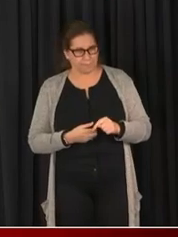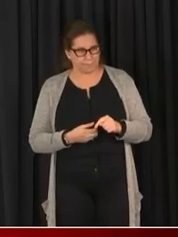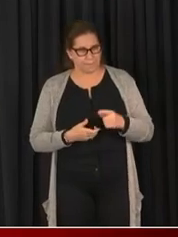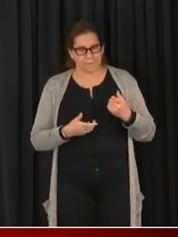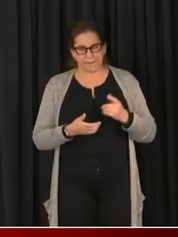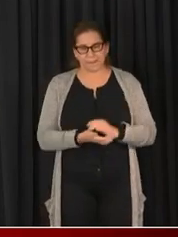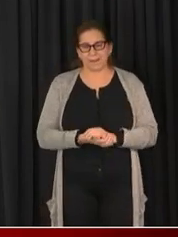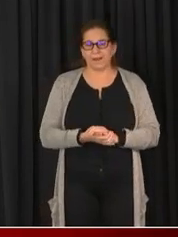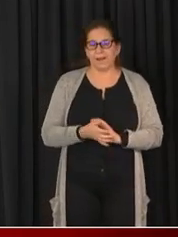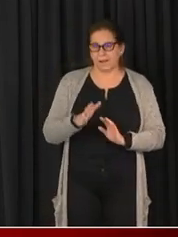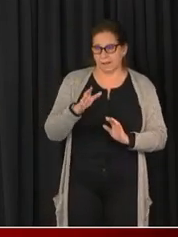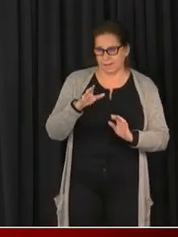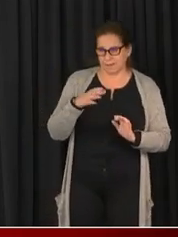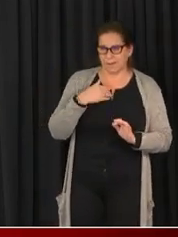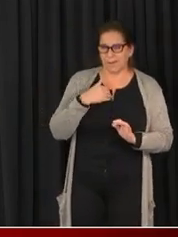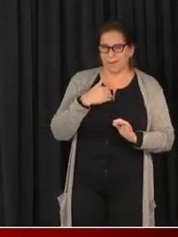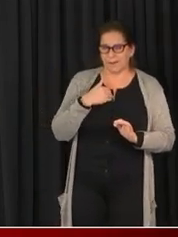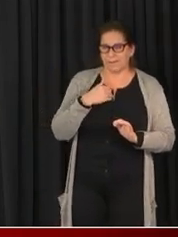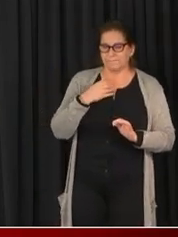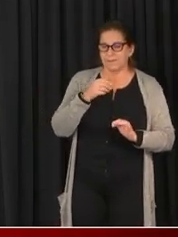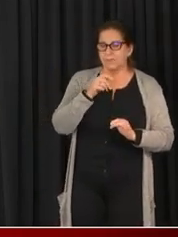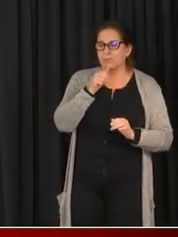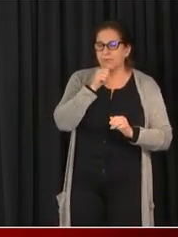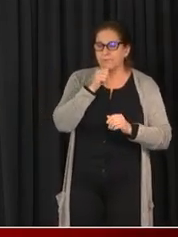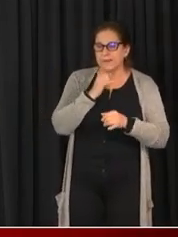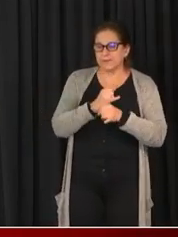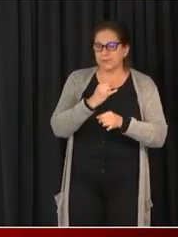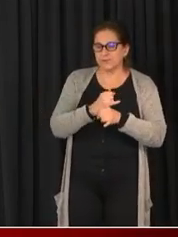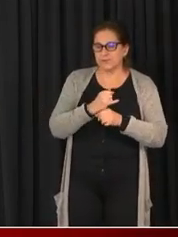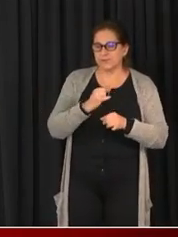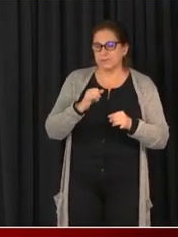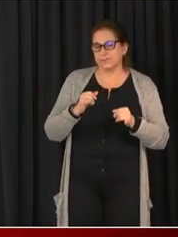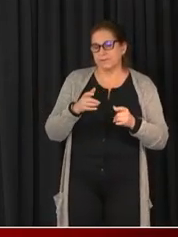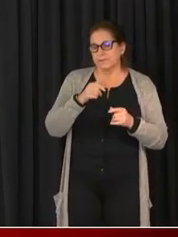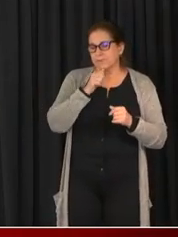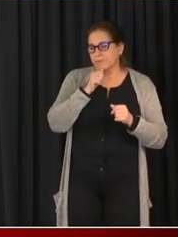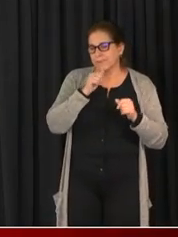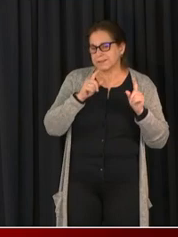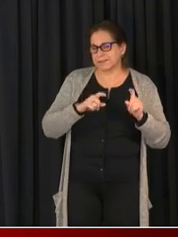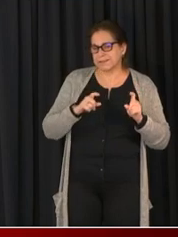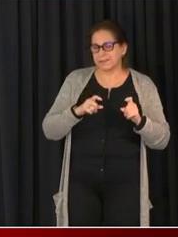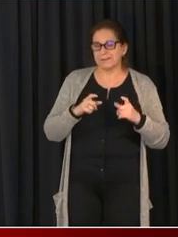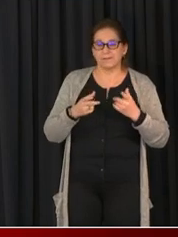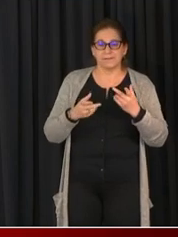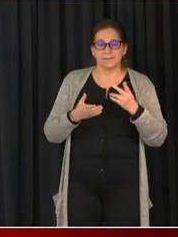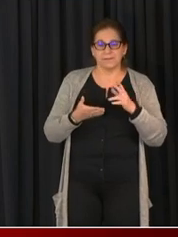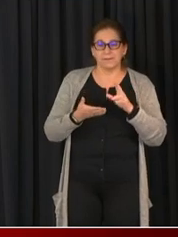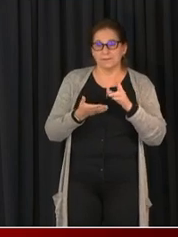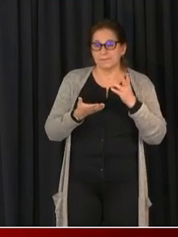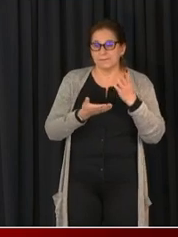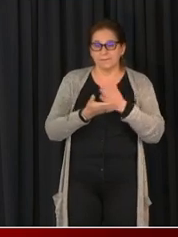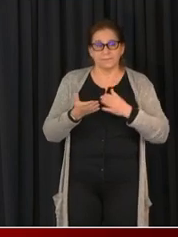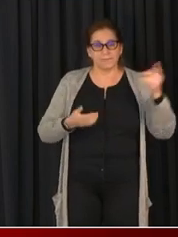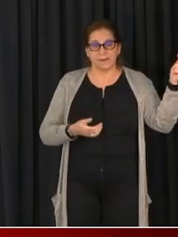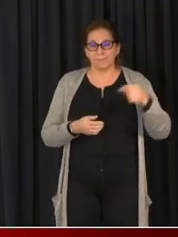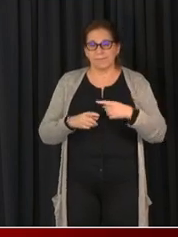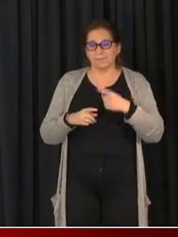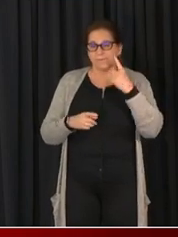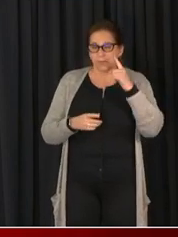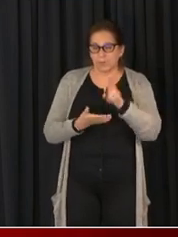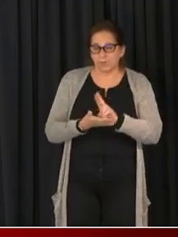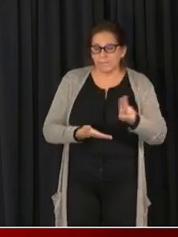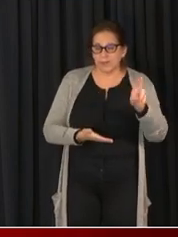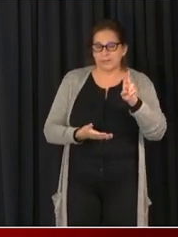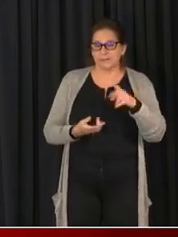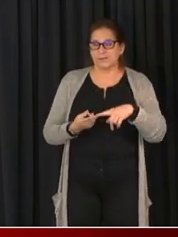I mentioned, private institutions may ask, whether it's a university, hospital, or some others that I